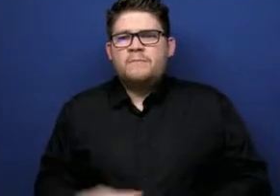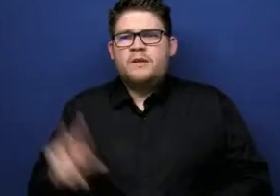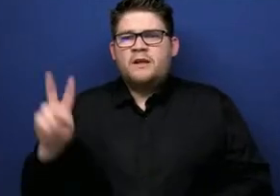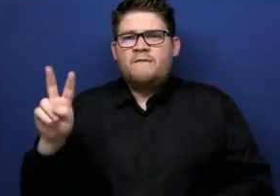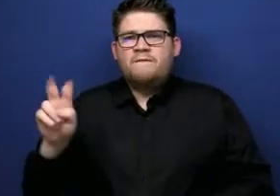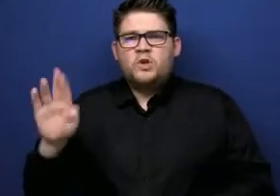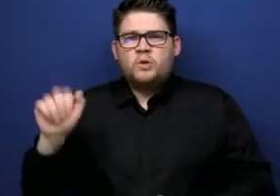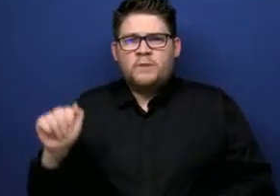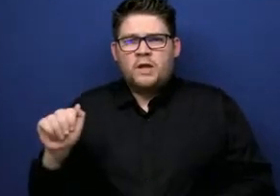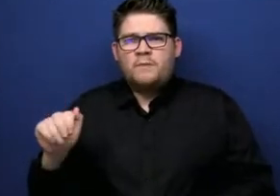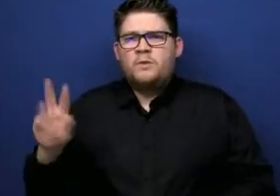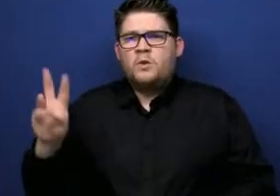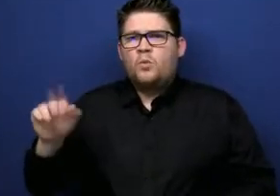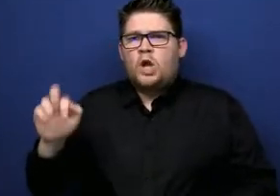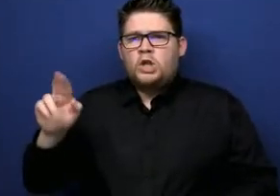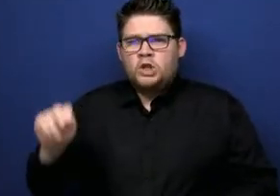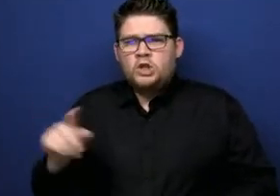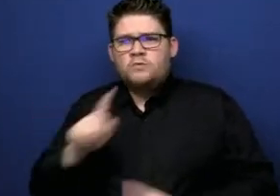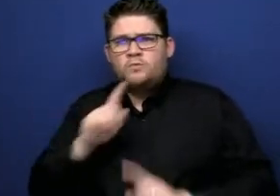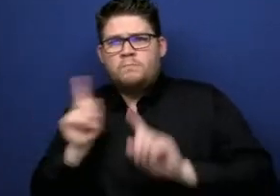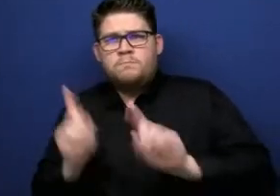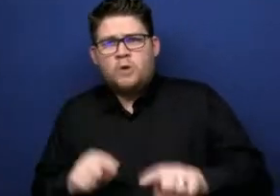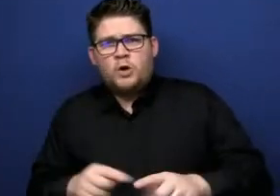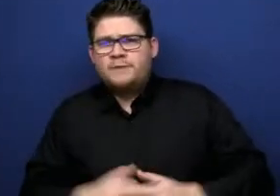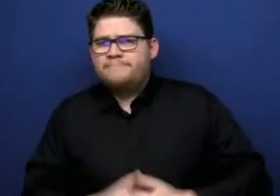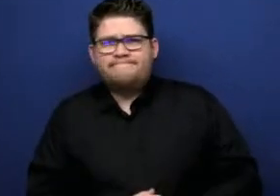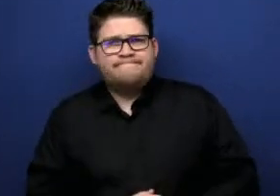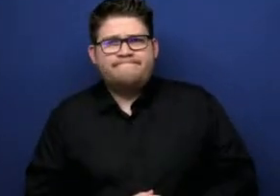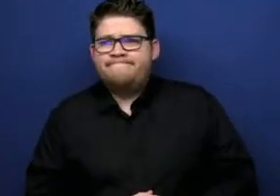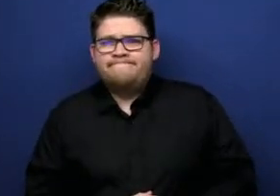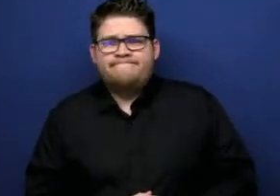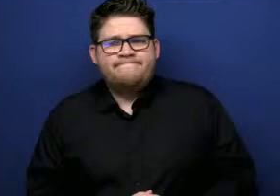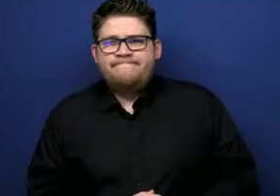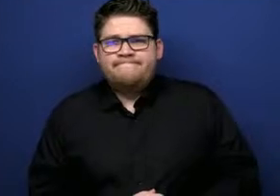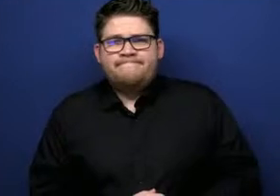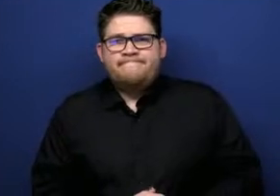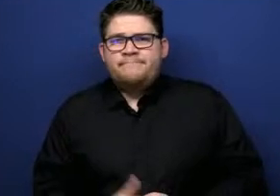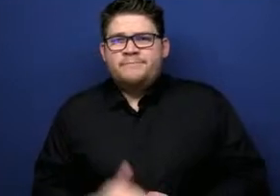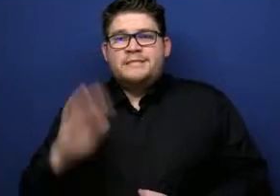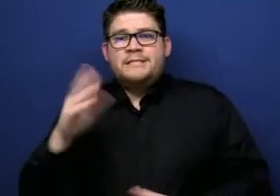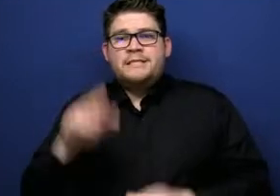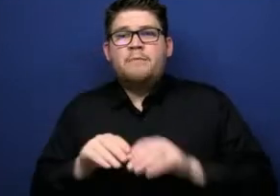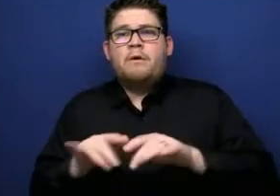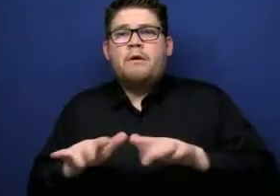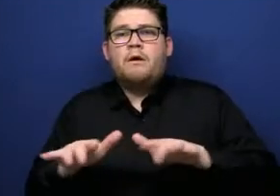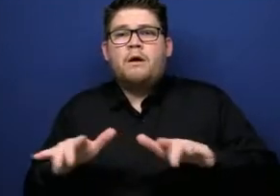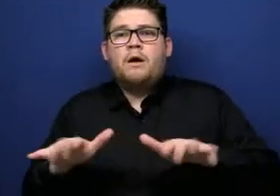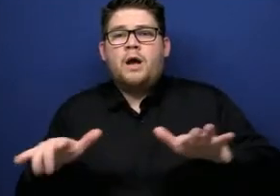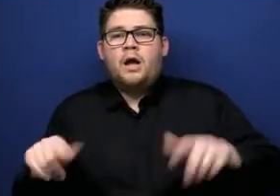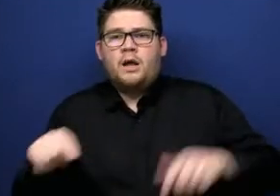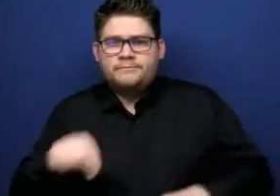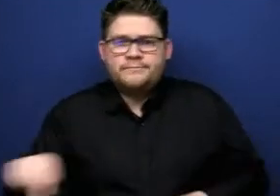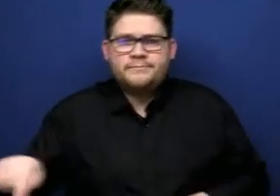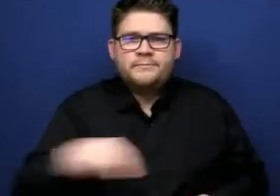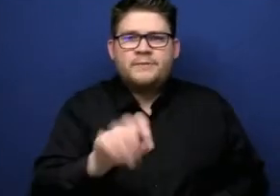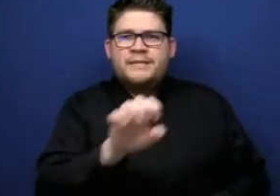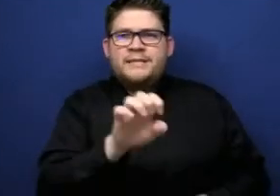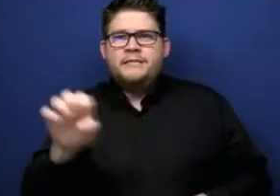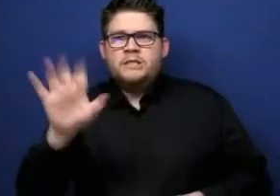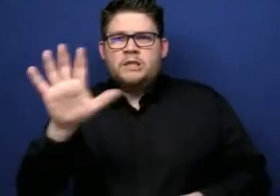Allies acted on the information in early July. Rudy wrote a book in 1963, I Cannot